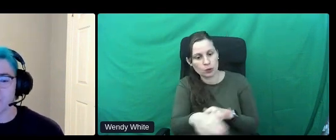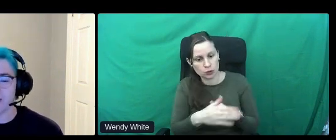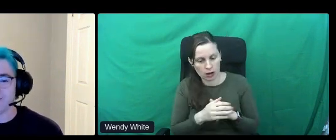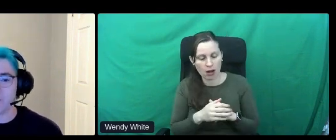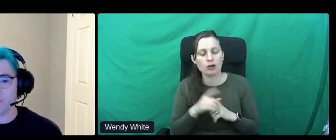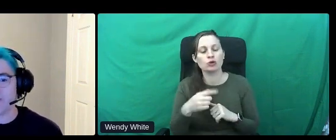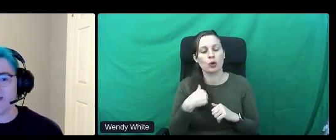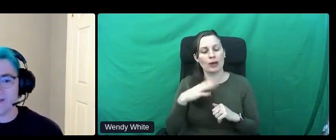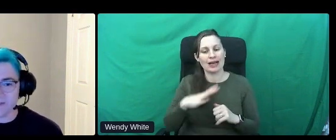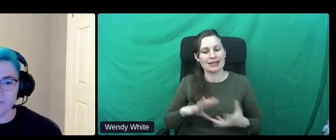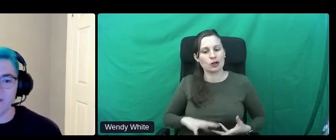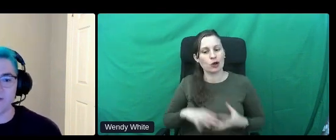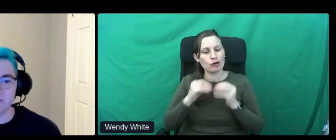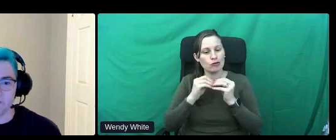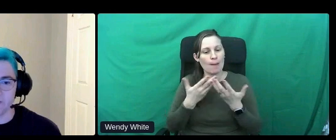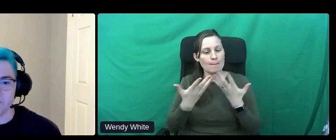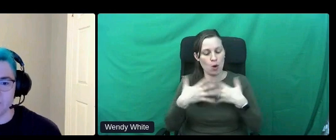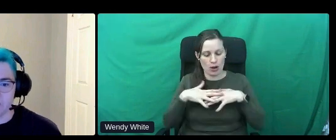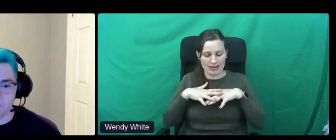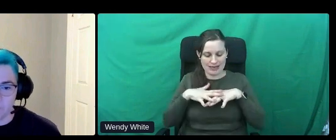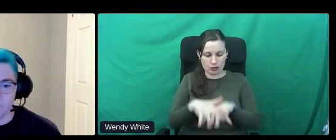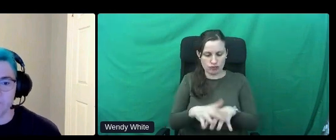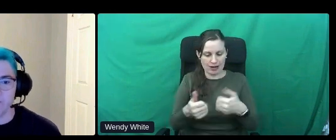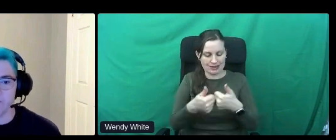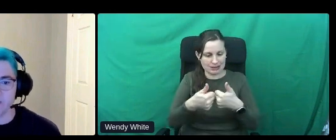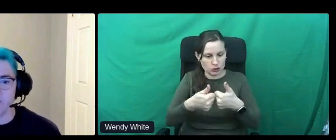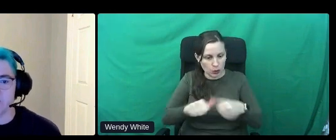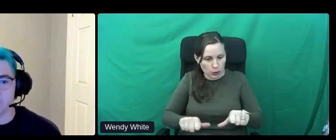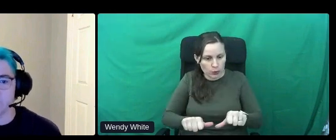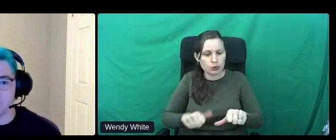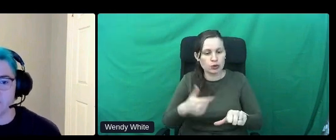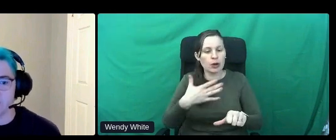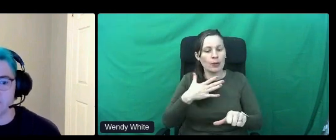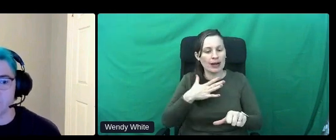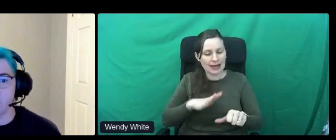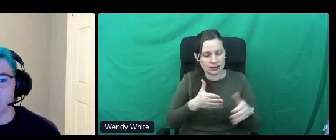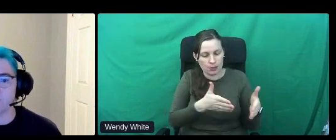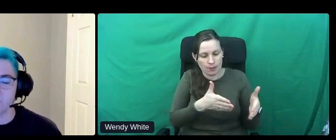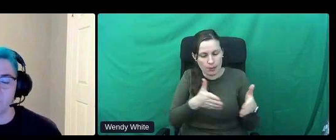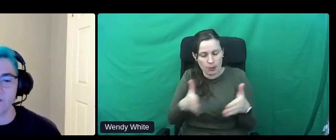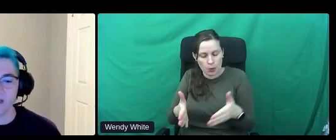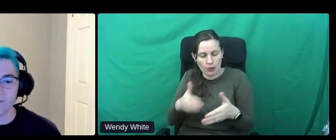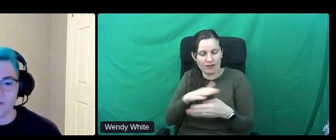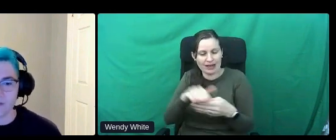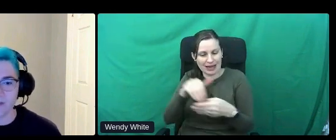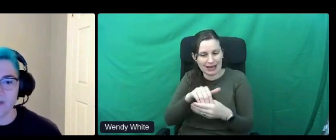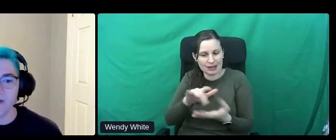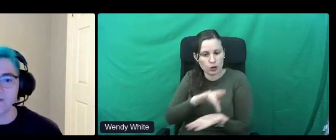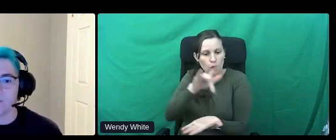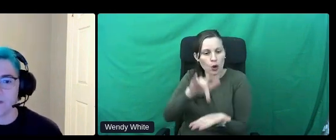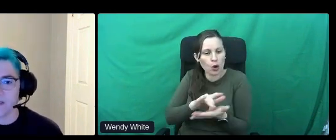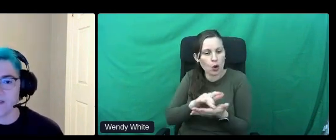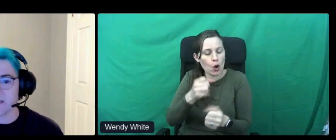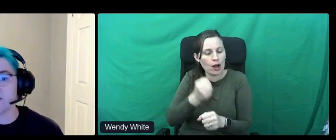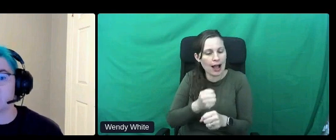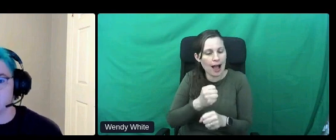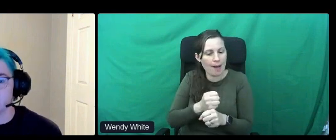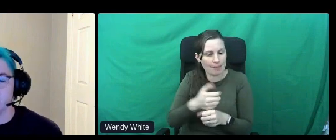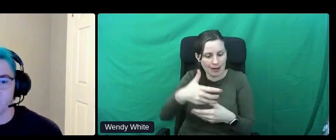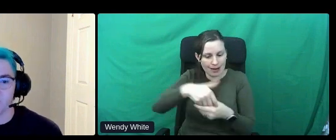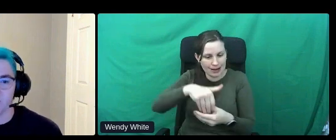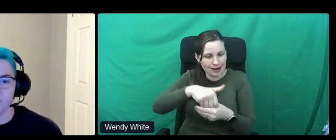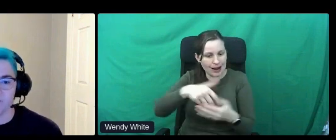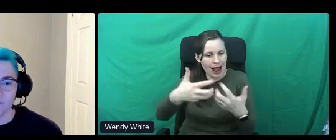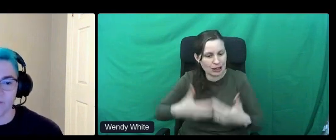need to create more integrated solutions. We need to move those into something that is part of the core game engine so that it's easier